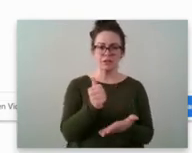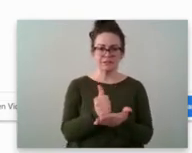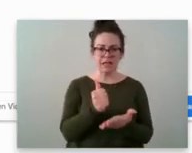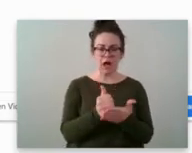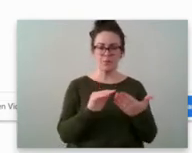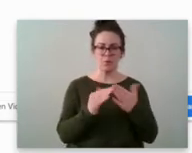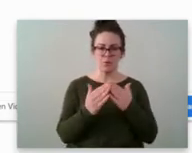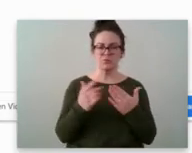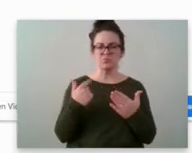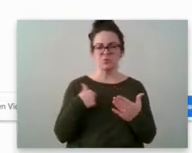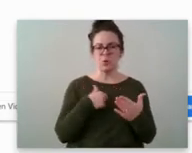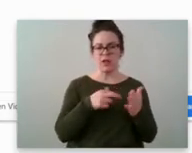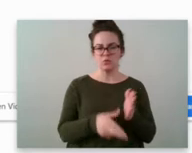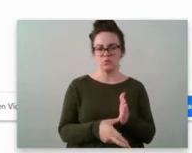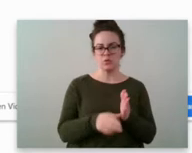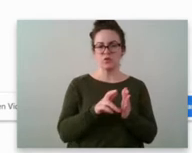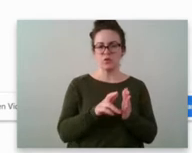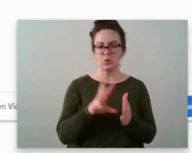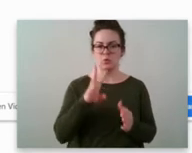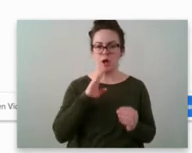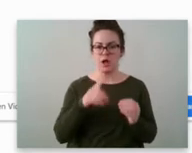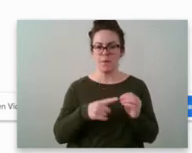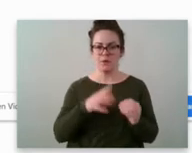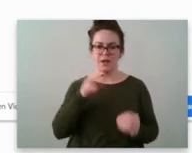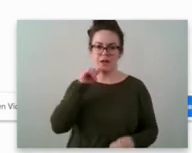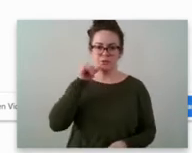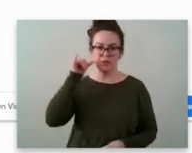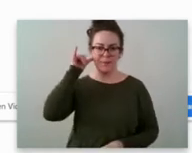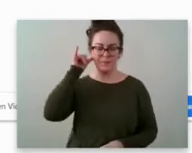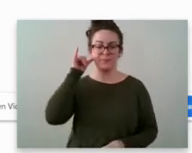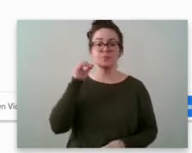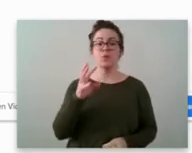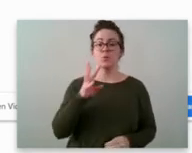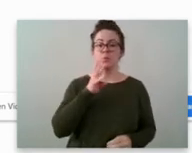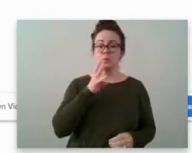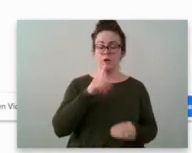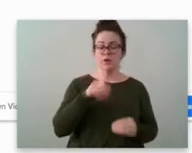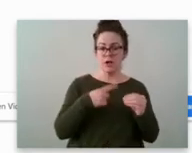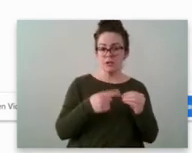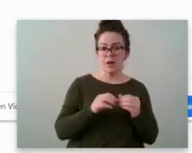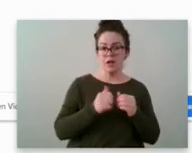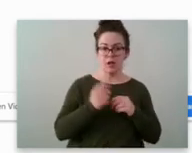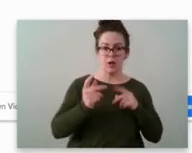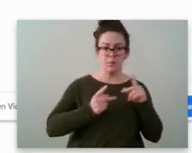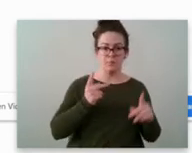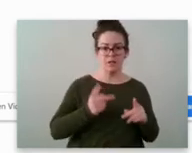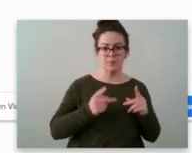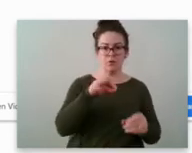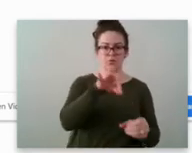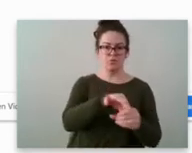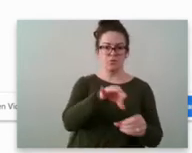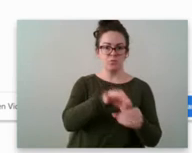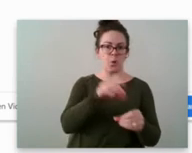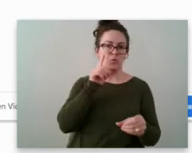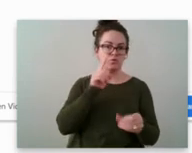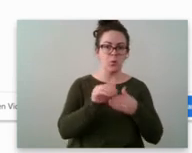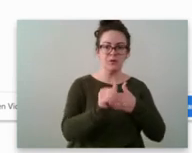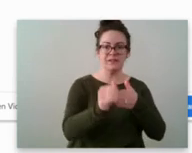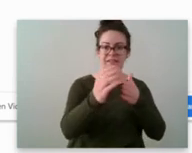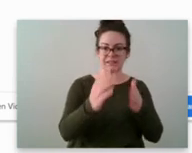kind of recap what we talked about yesterday. We talked about leaders being voted or being